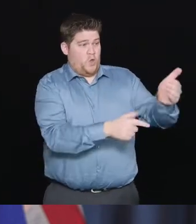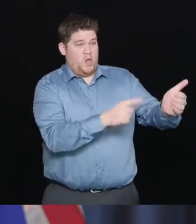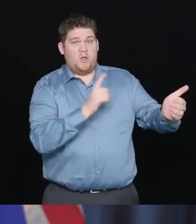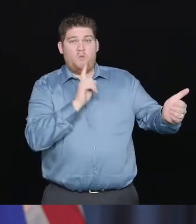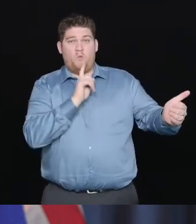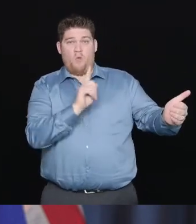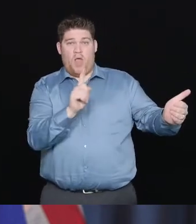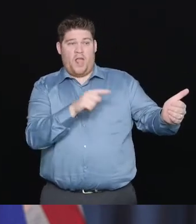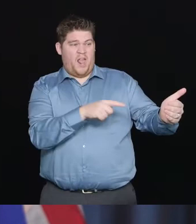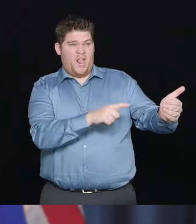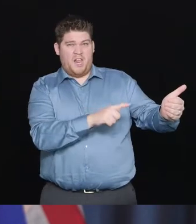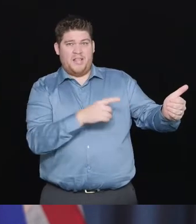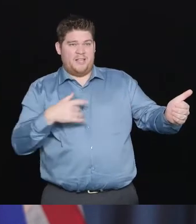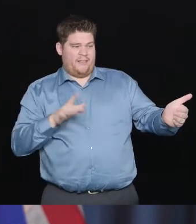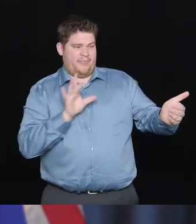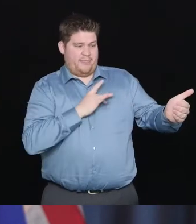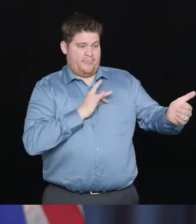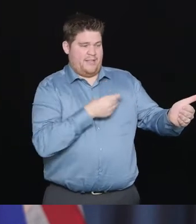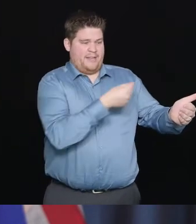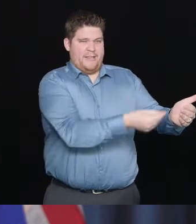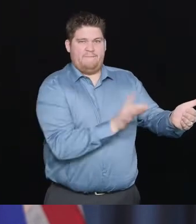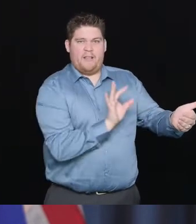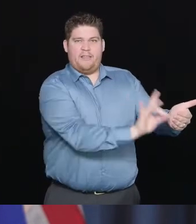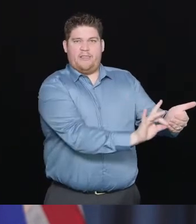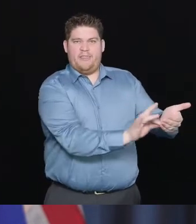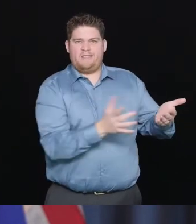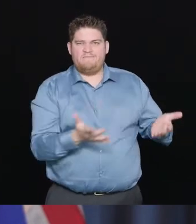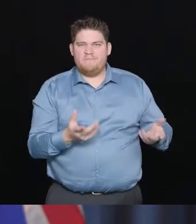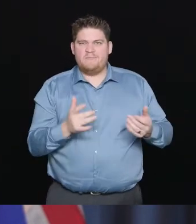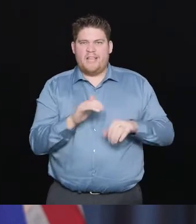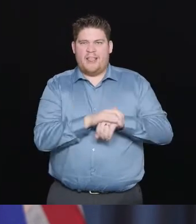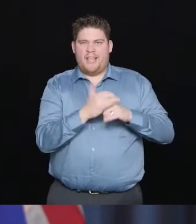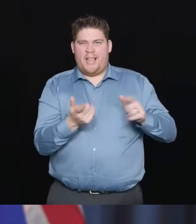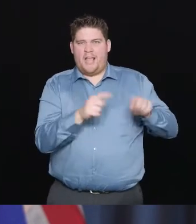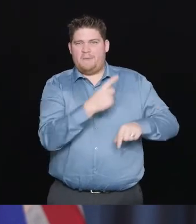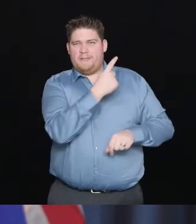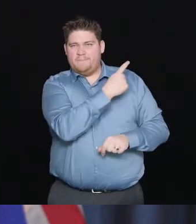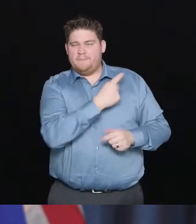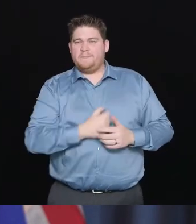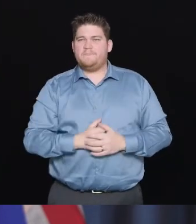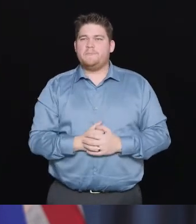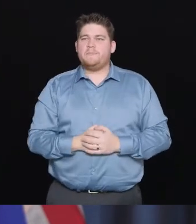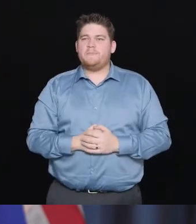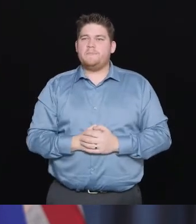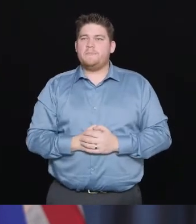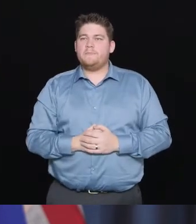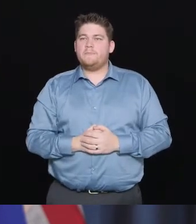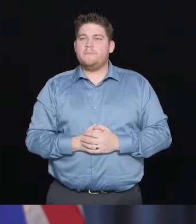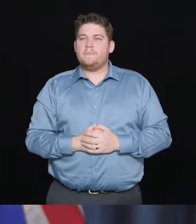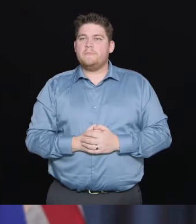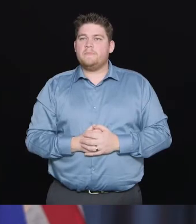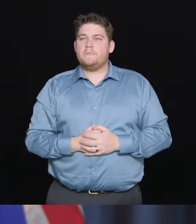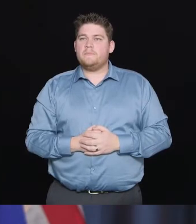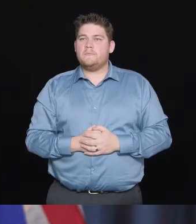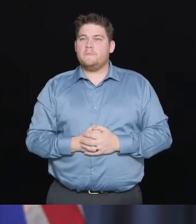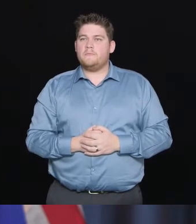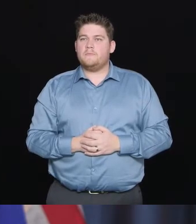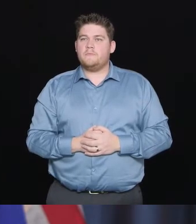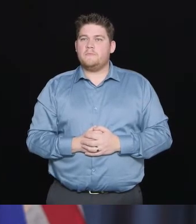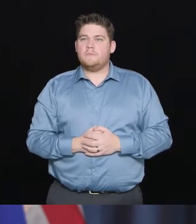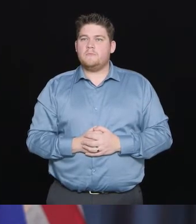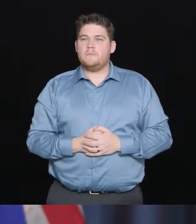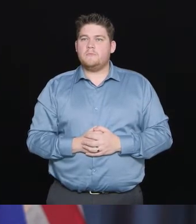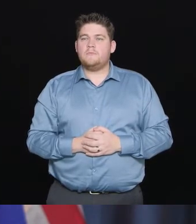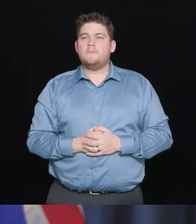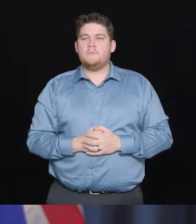small numbers of infants who've been affected by COVID-19, and some of them severely affected. So